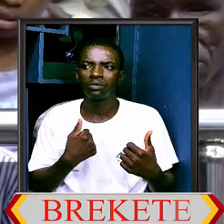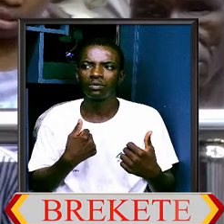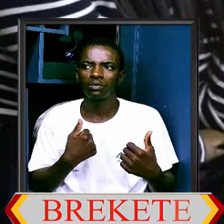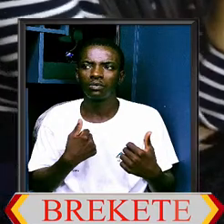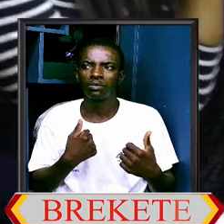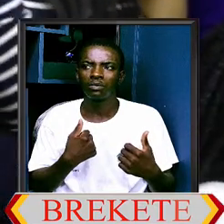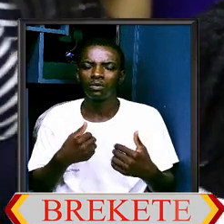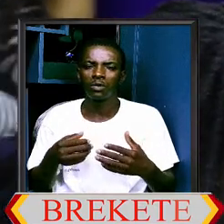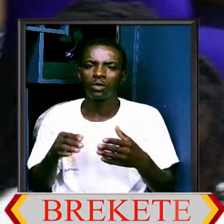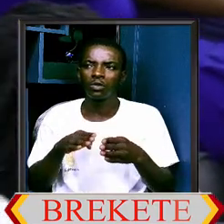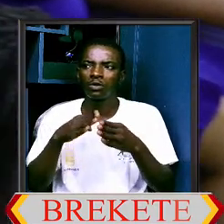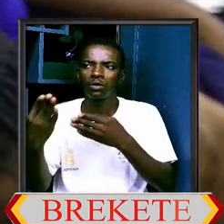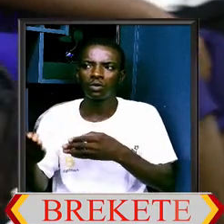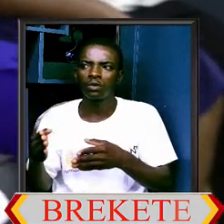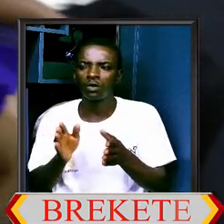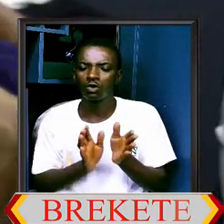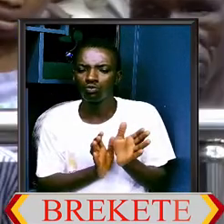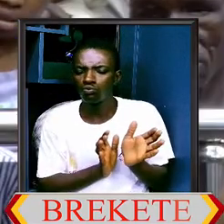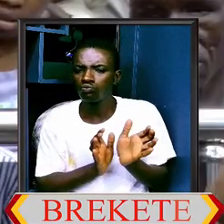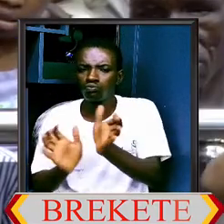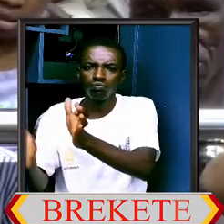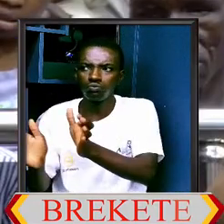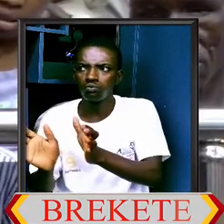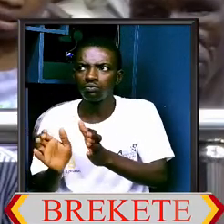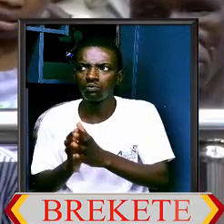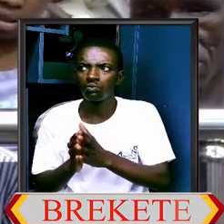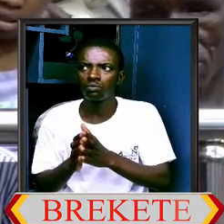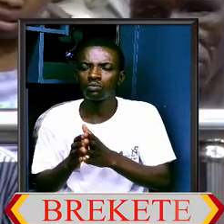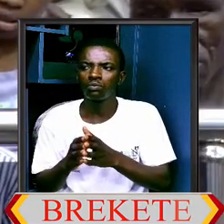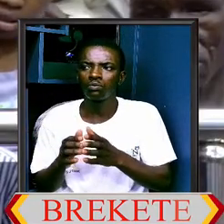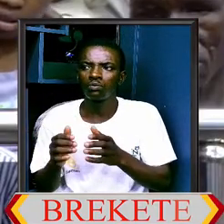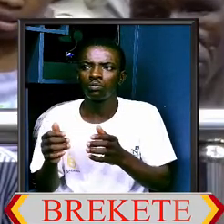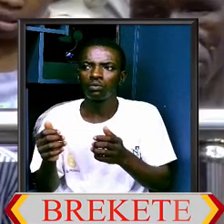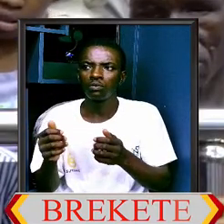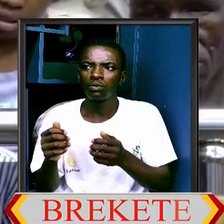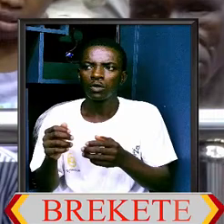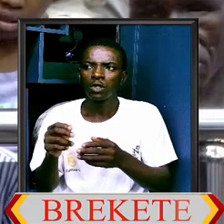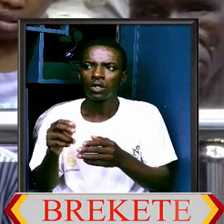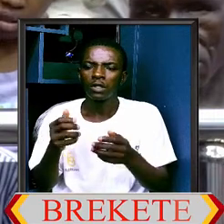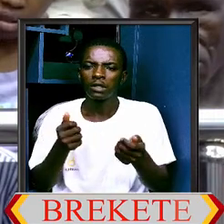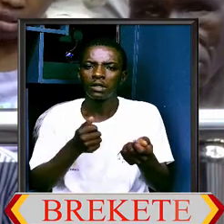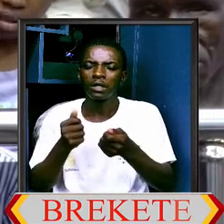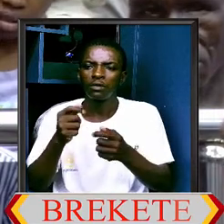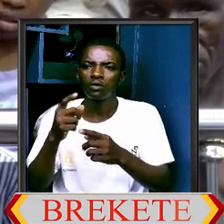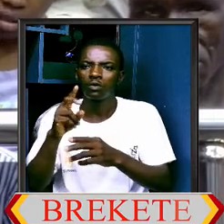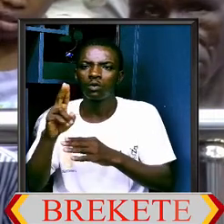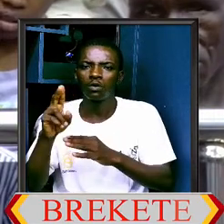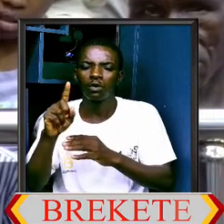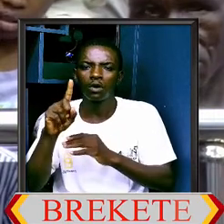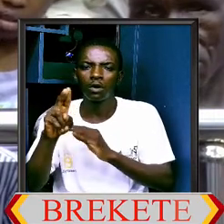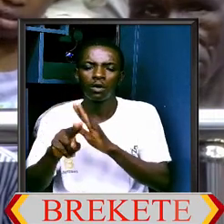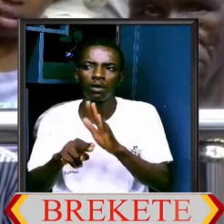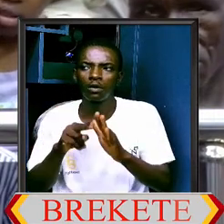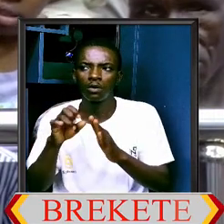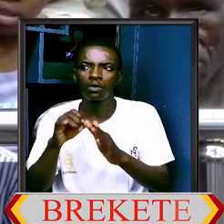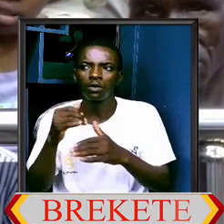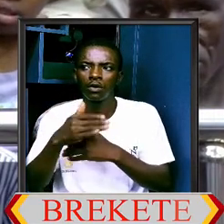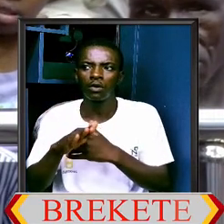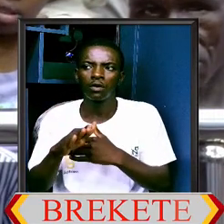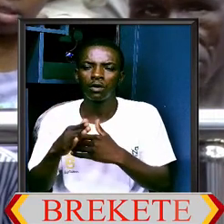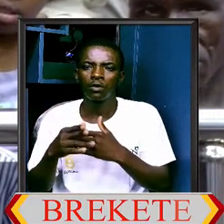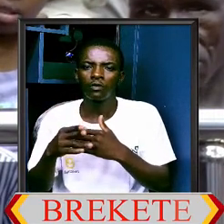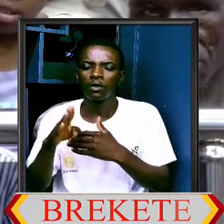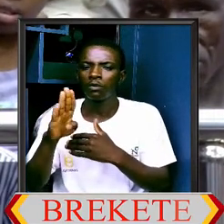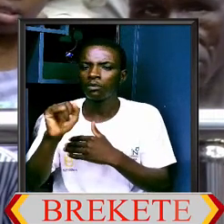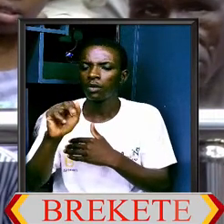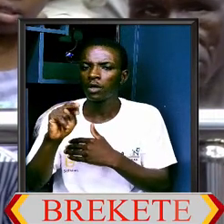out, after they call me all the money, they drive me like 1 hour plus, not going to throw me after